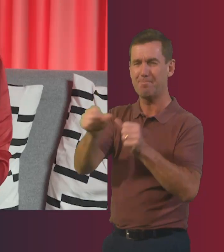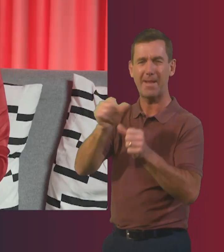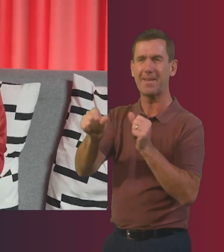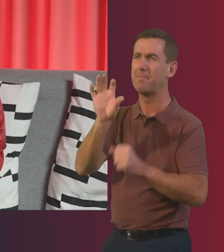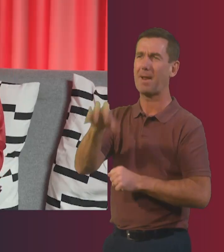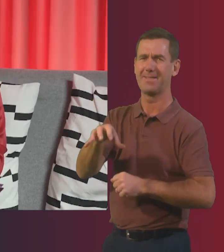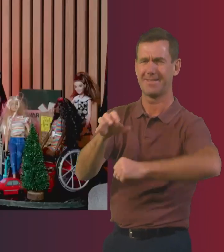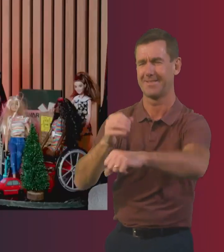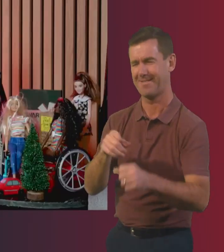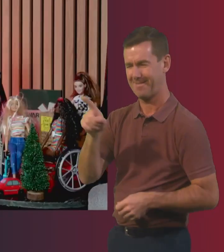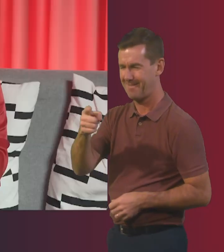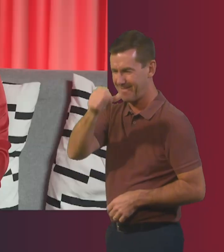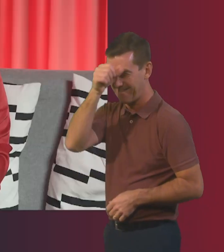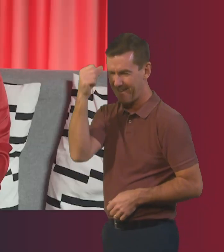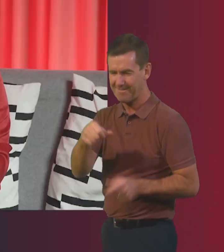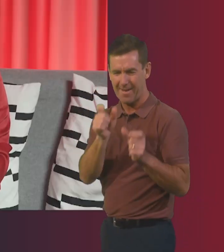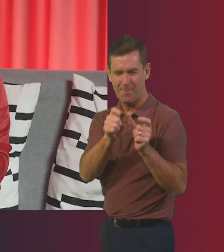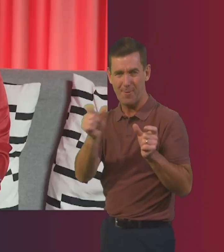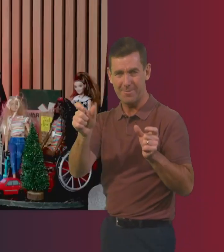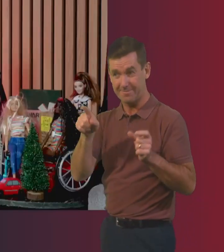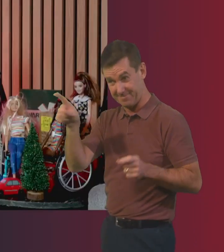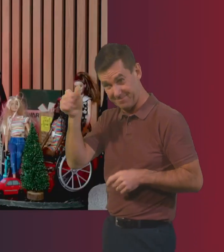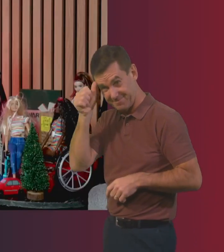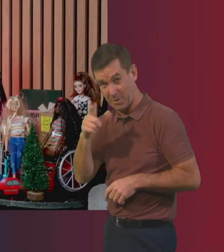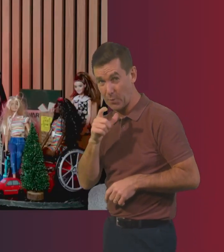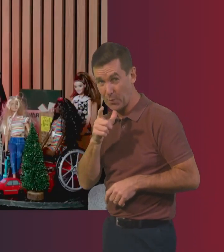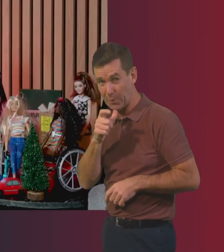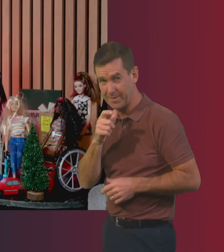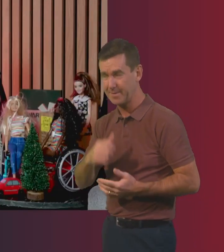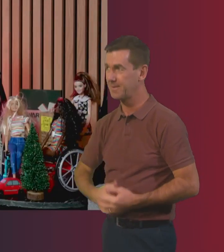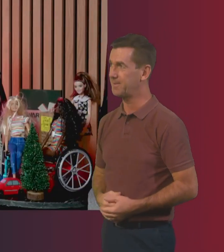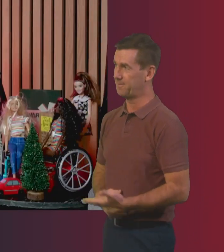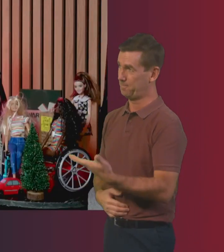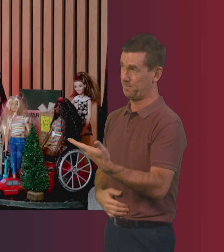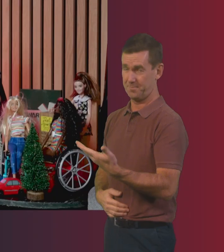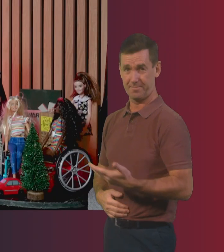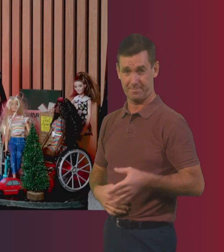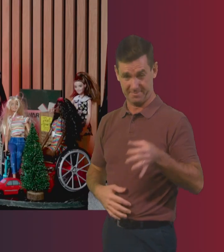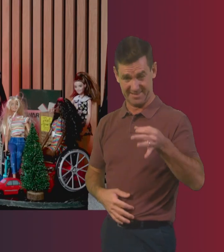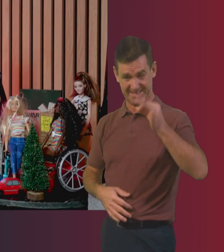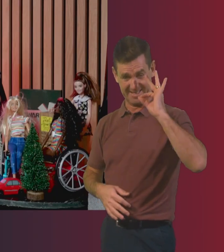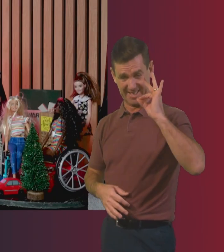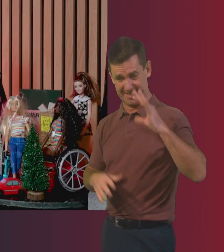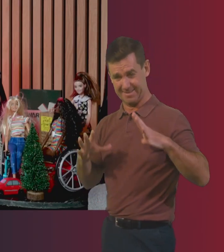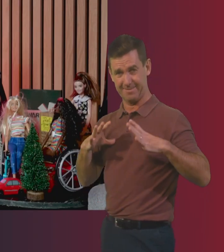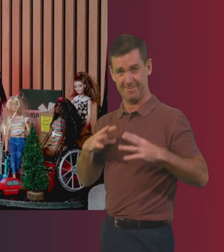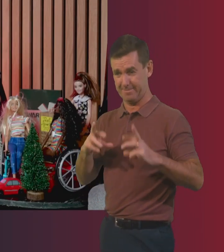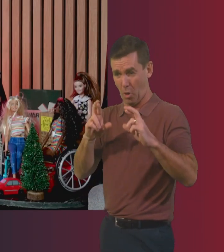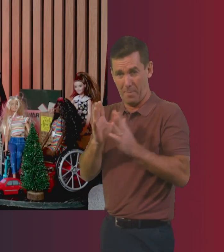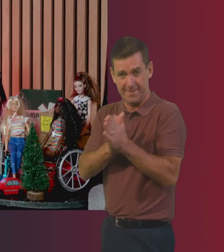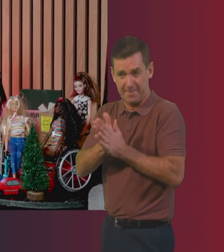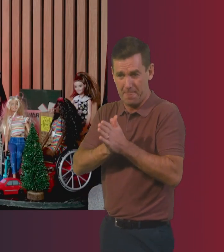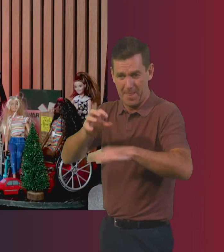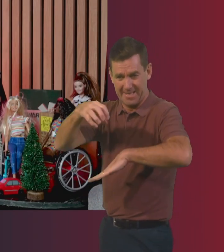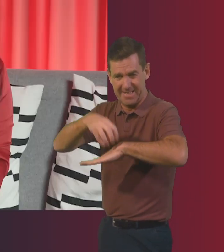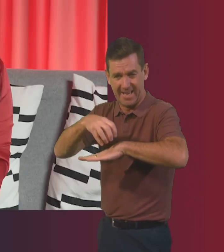glad. I did that all myself. Well done. Can you guess who it is? Well, I don't know, but I just hope I've got my cup of tea, so I hope they've got to bring something with them, some cake